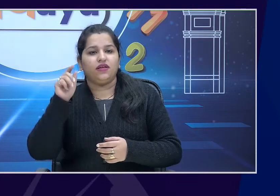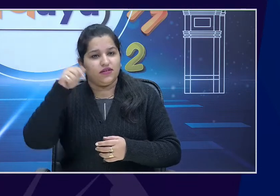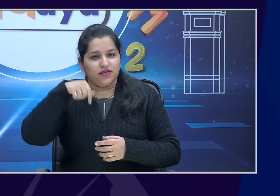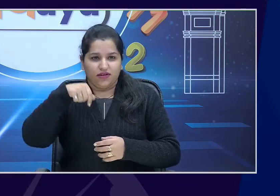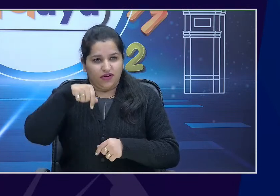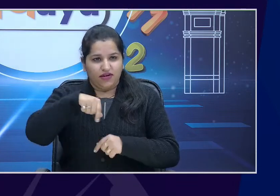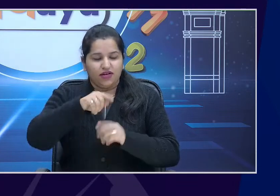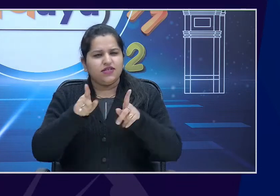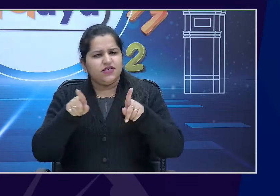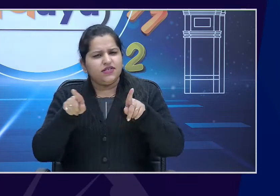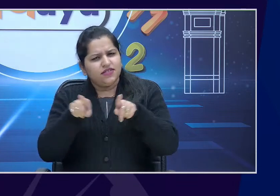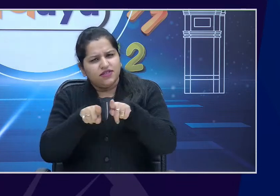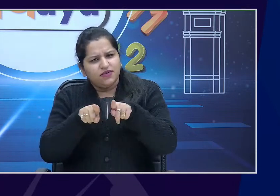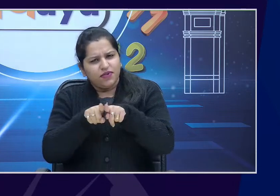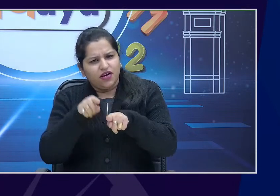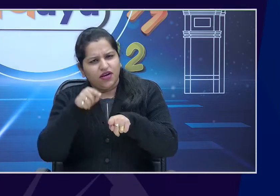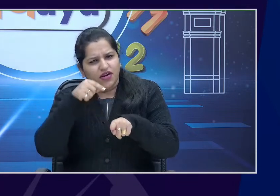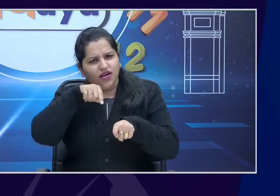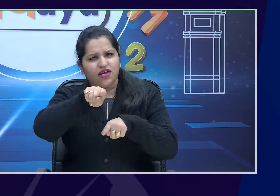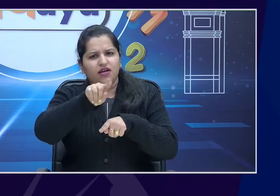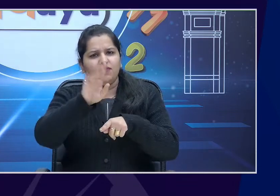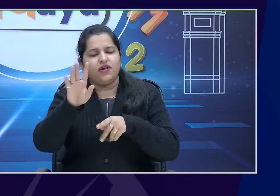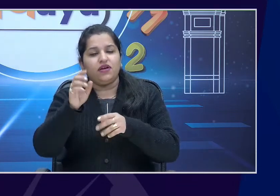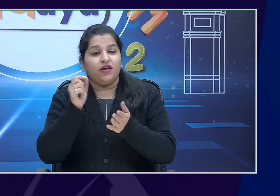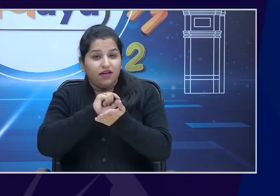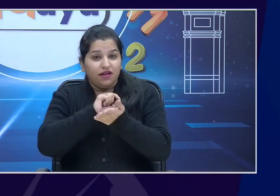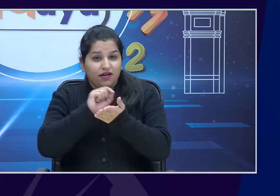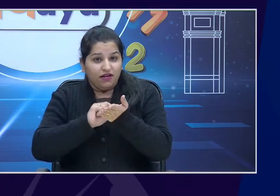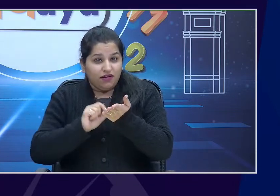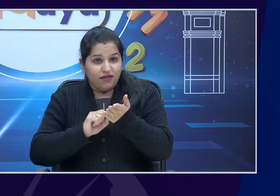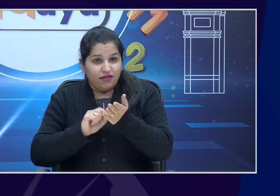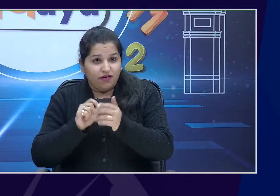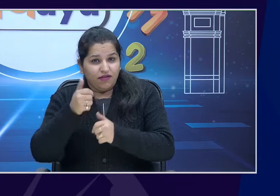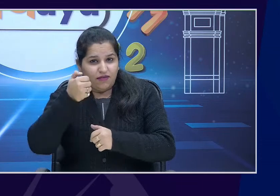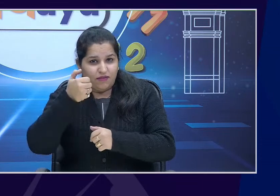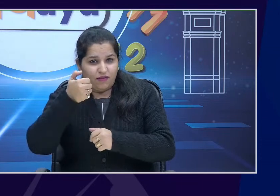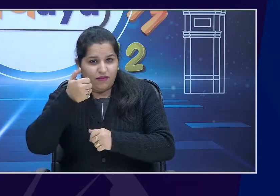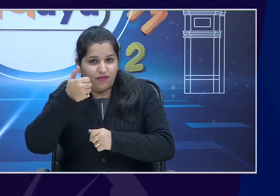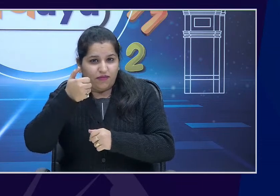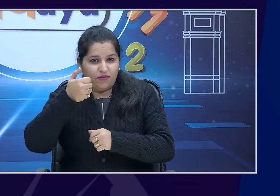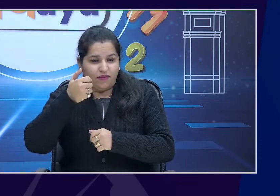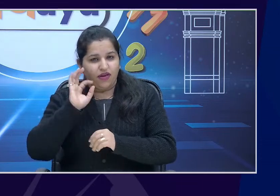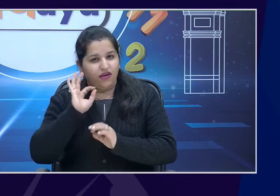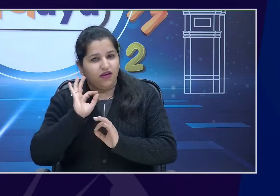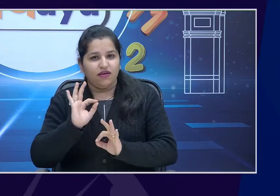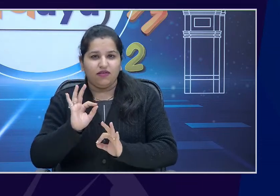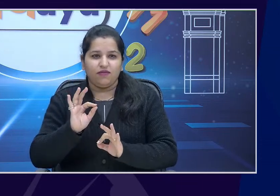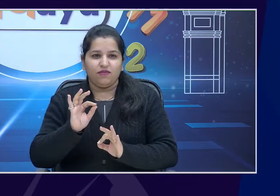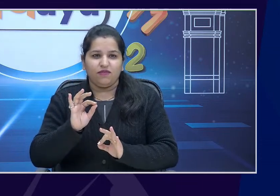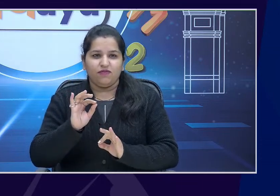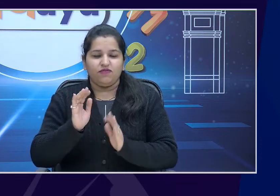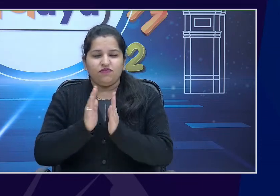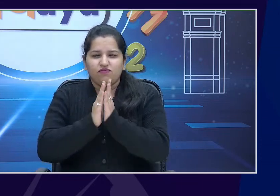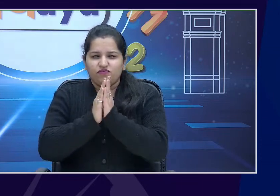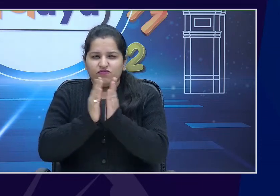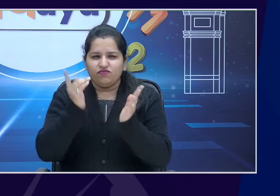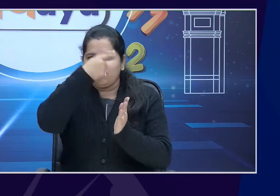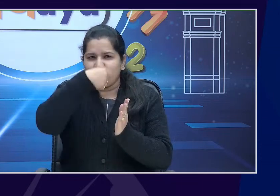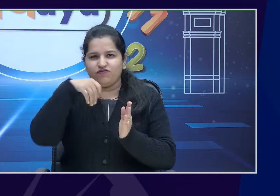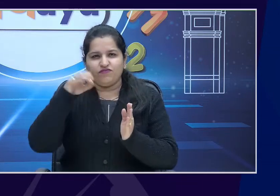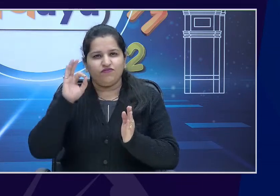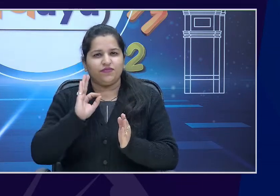a smart pen, a beautiful pen is also attached here. So it's a beautiful diary. You can see,